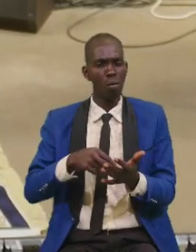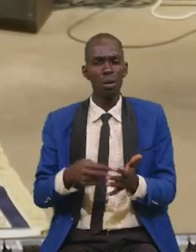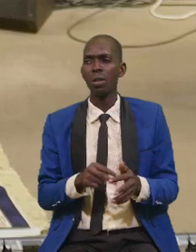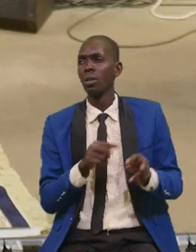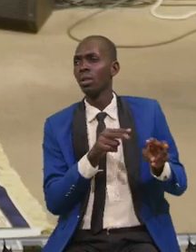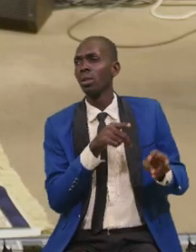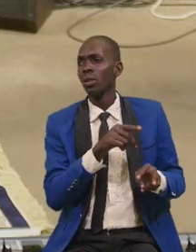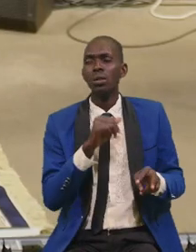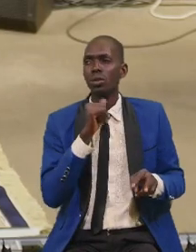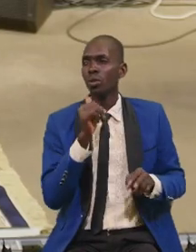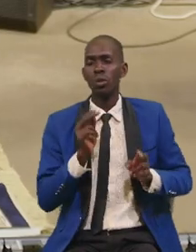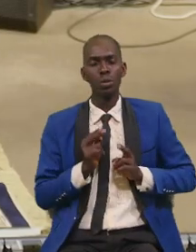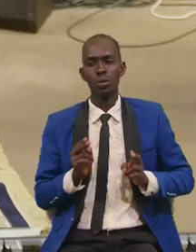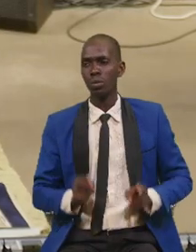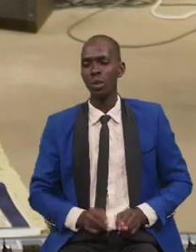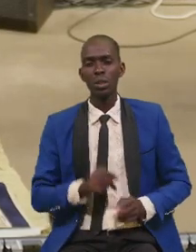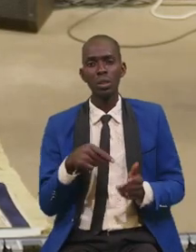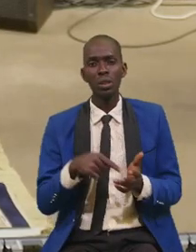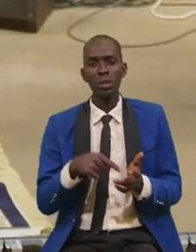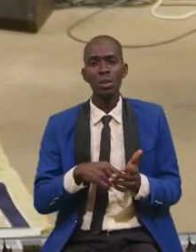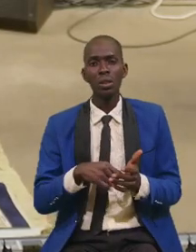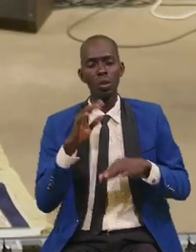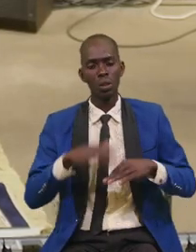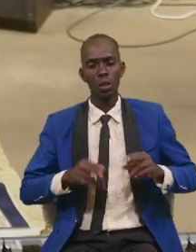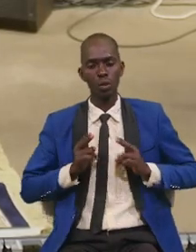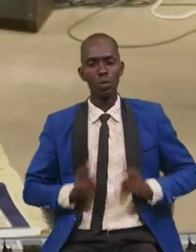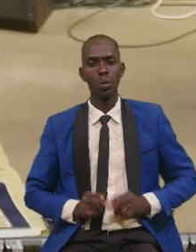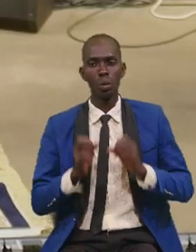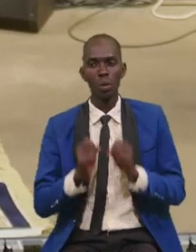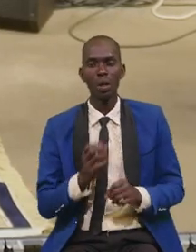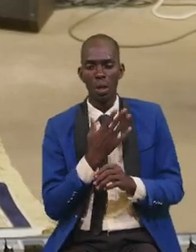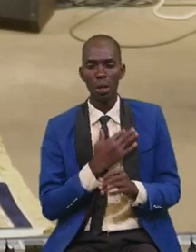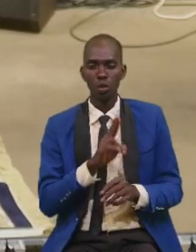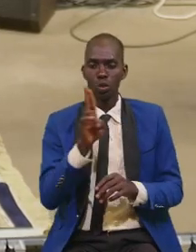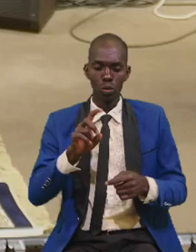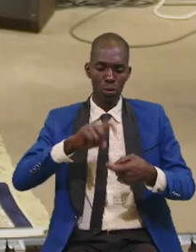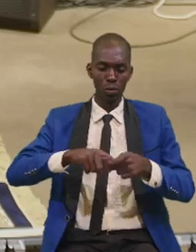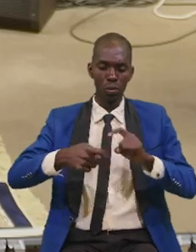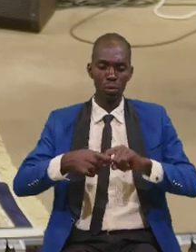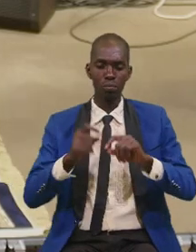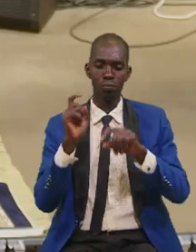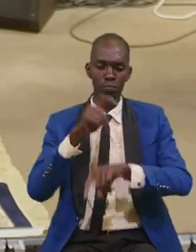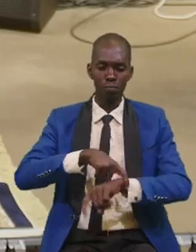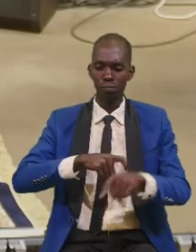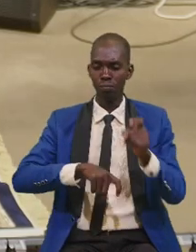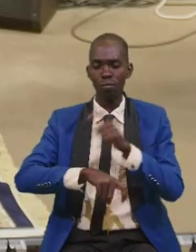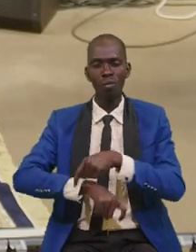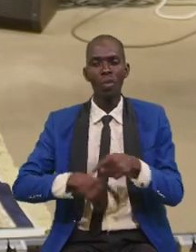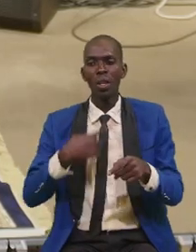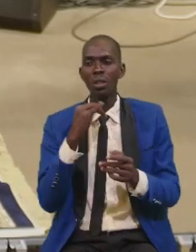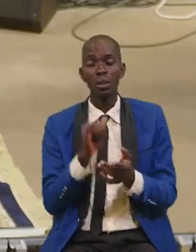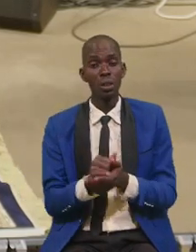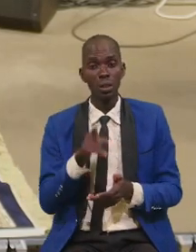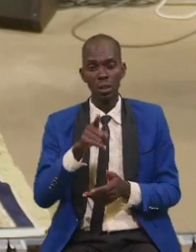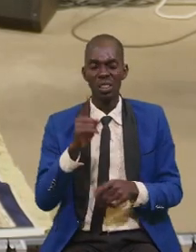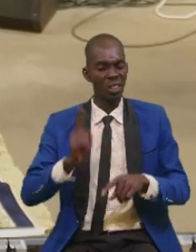is superhuman. And they bind him with chain and they say, so that it will not move. And it's not thread, it's